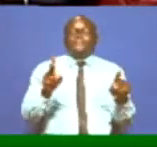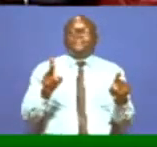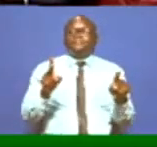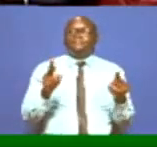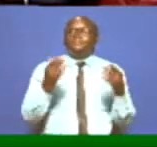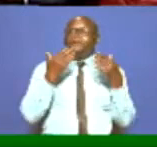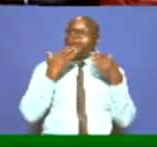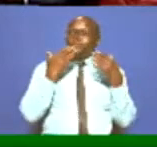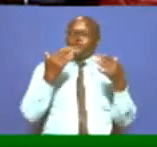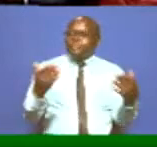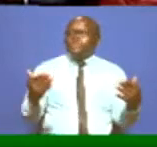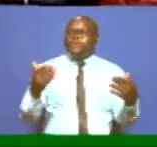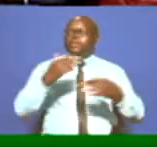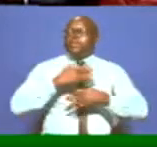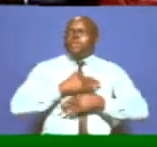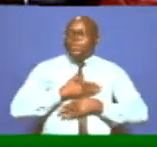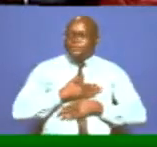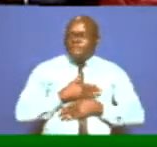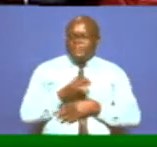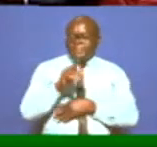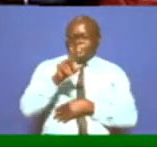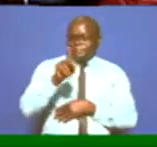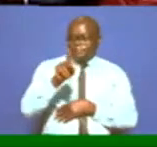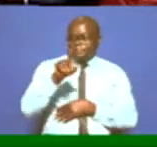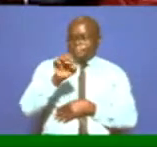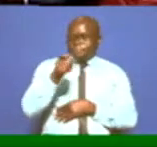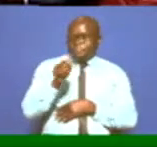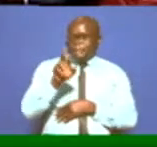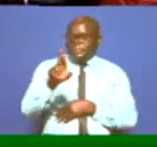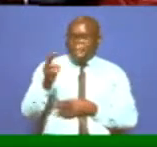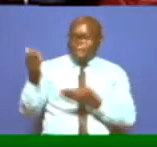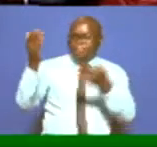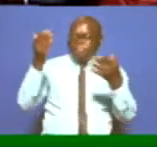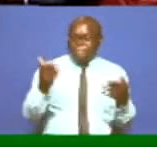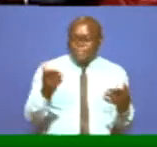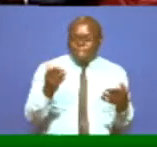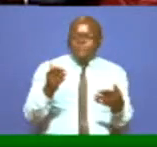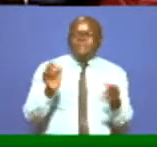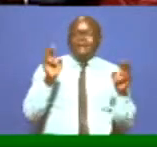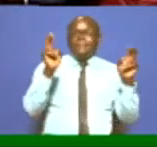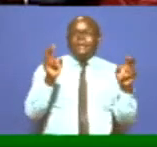kumshukuru sana Mheshimiwa Keter kwa kuleta hoja hili ndani ya bunge.